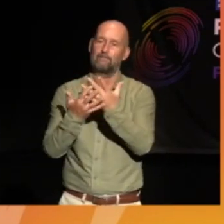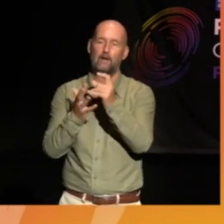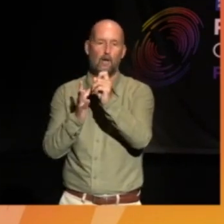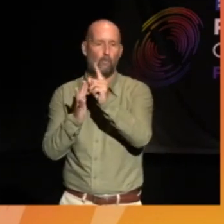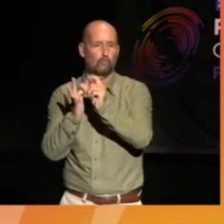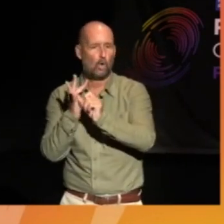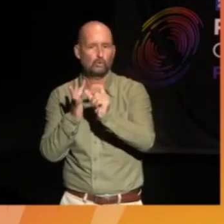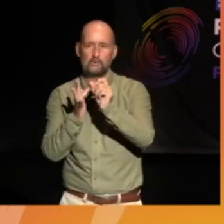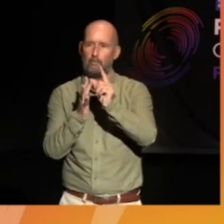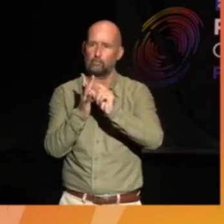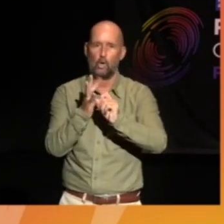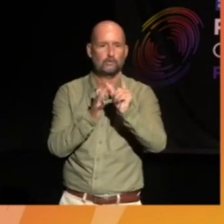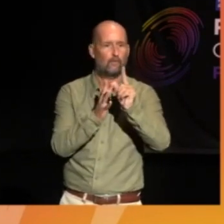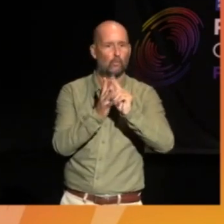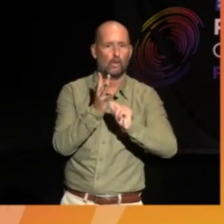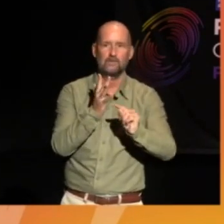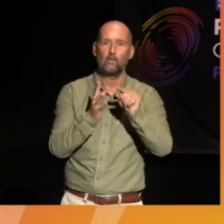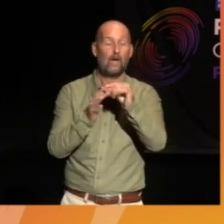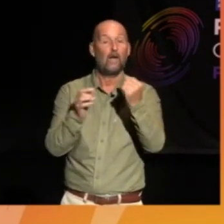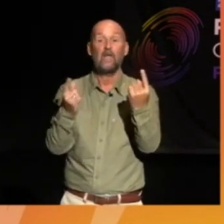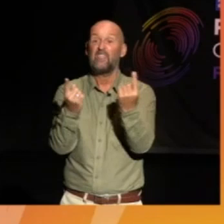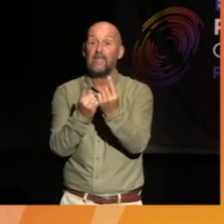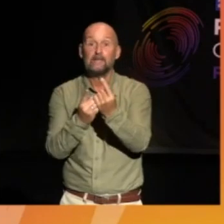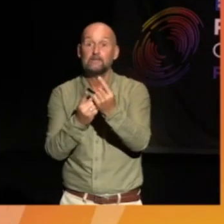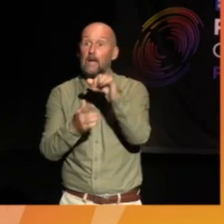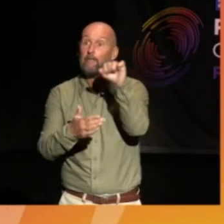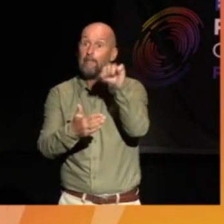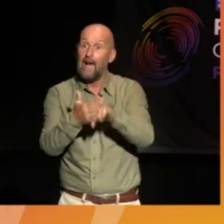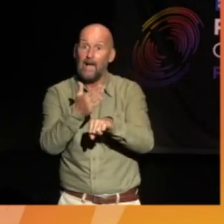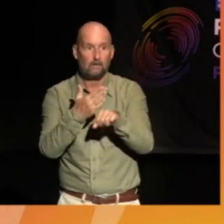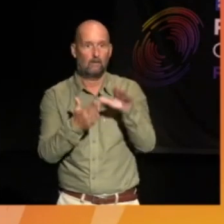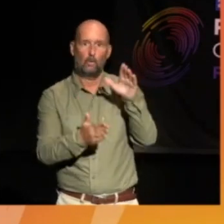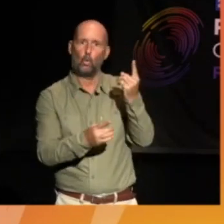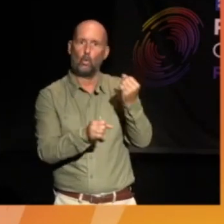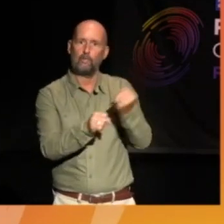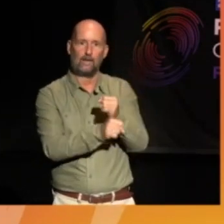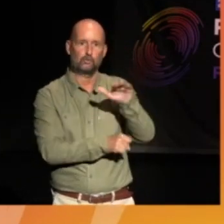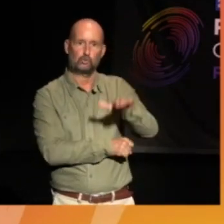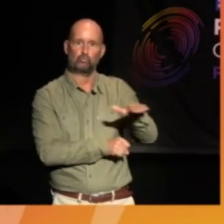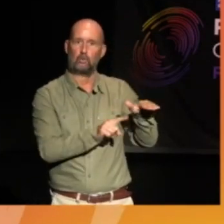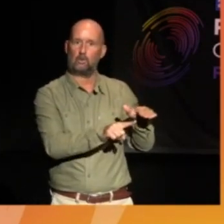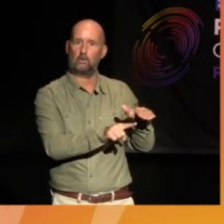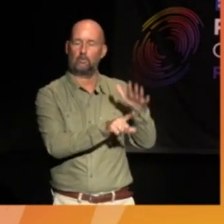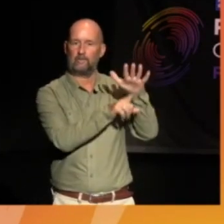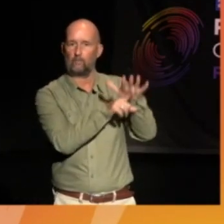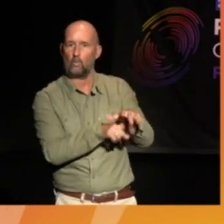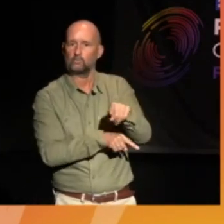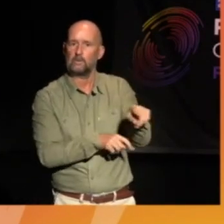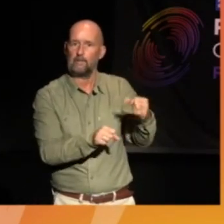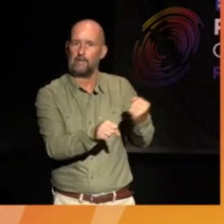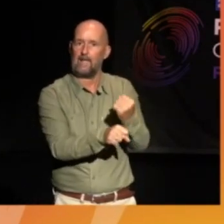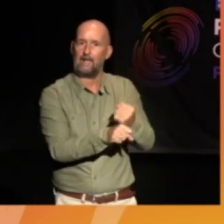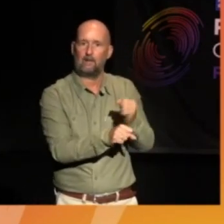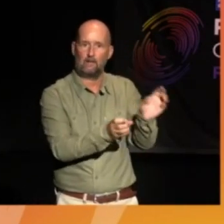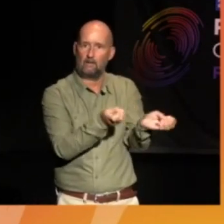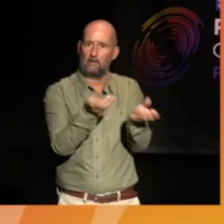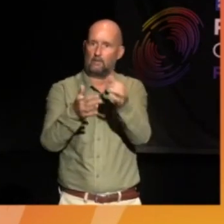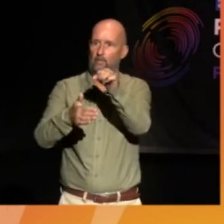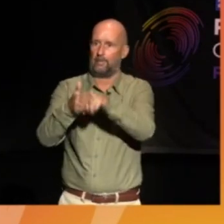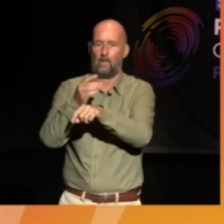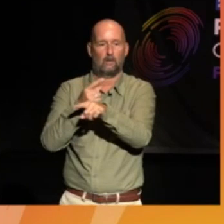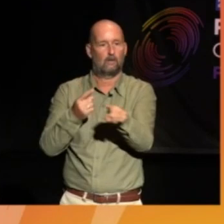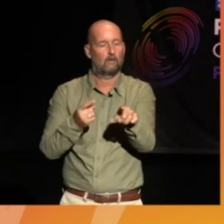are produced by child laborers. So as a conscious consumer, responsible consumer, we can ask